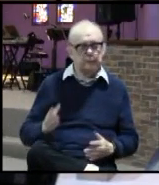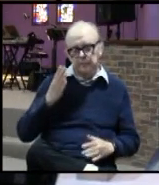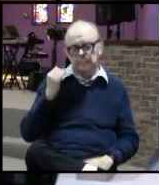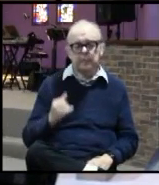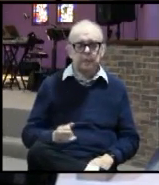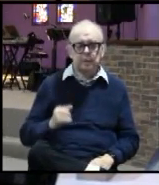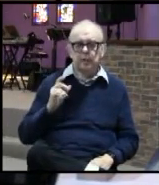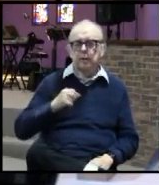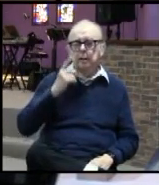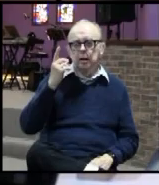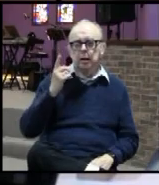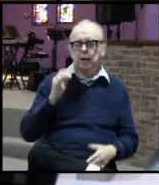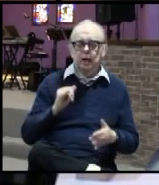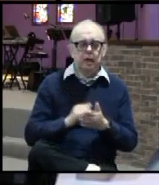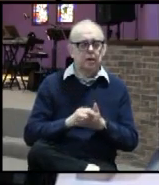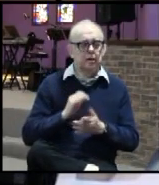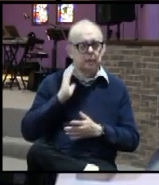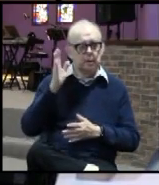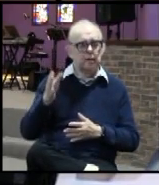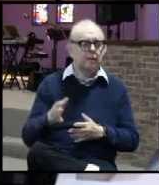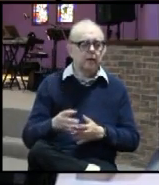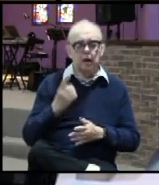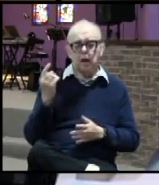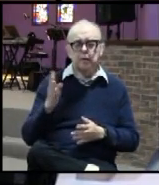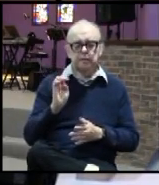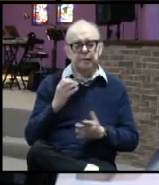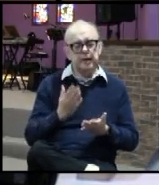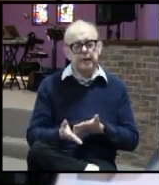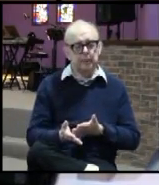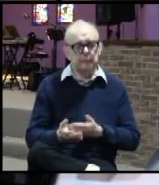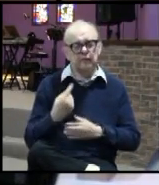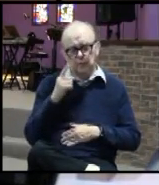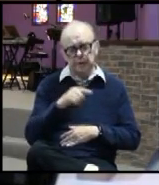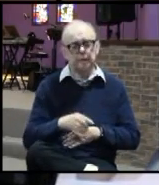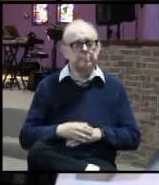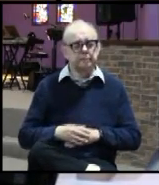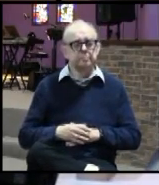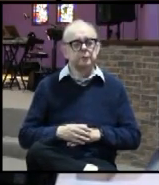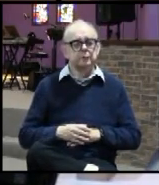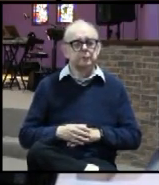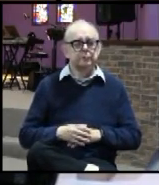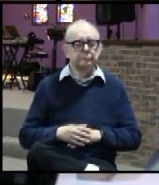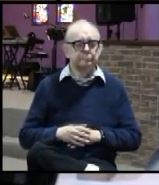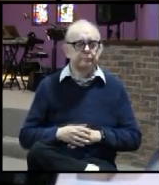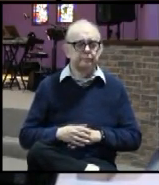Because you got to understand that he's going to always be there. Okay?